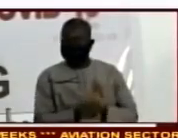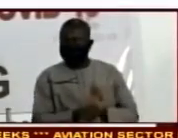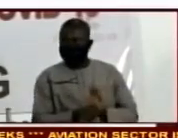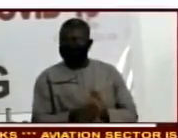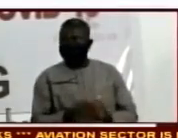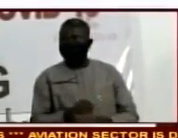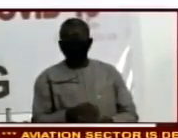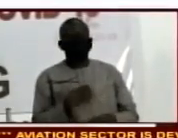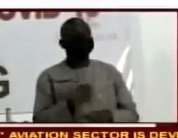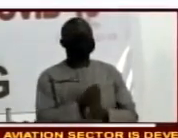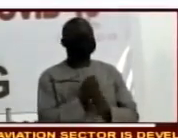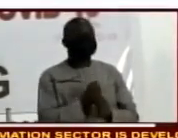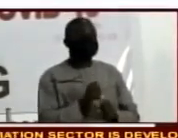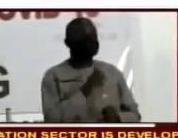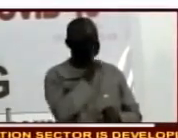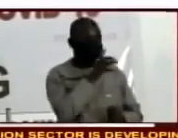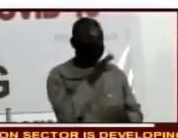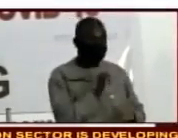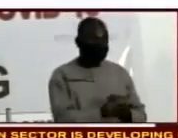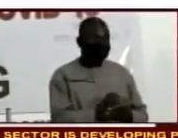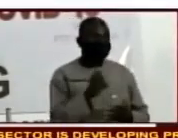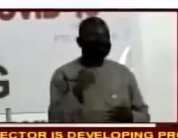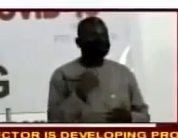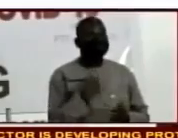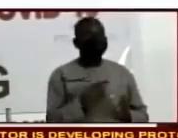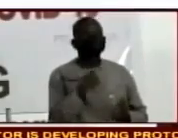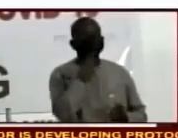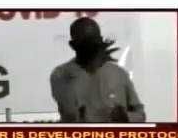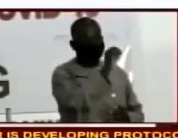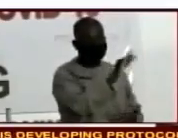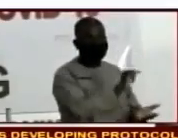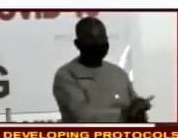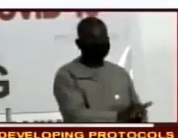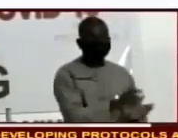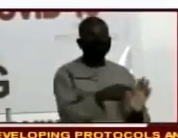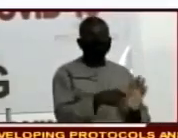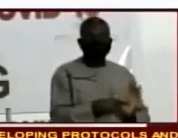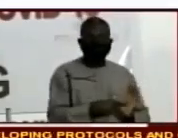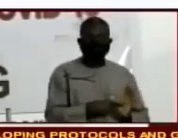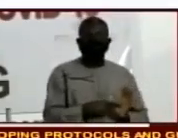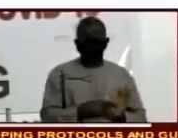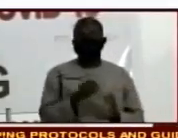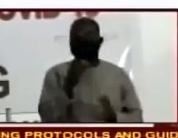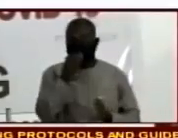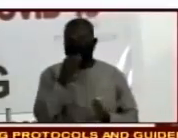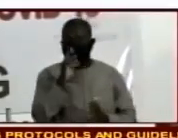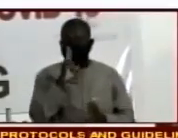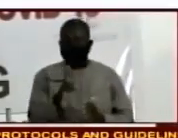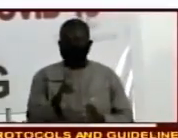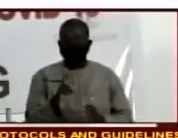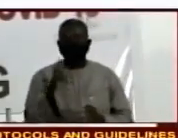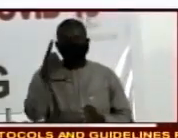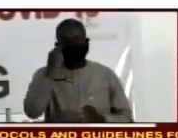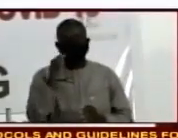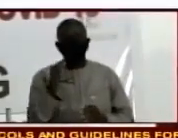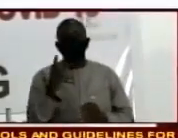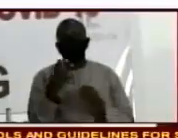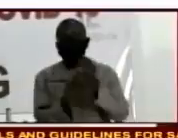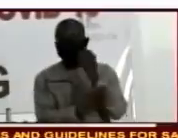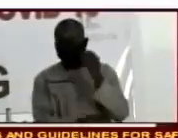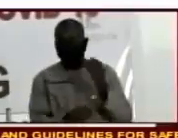we make sure that we stress to them that these palliatives are meant for the poor and